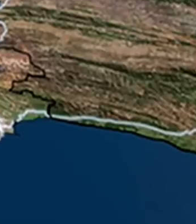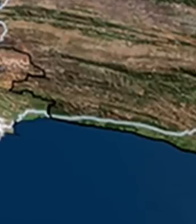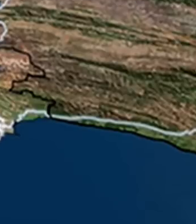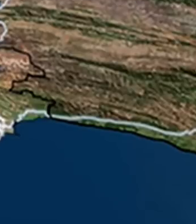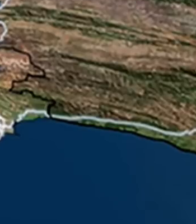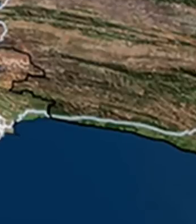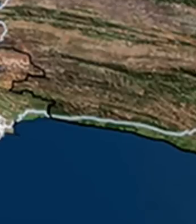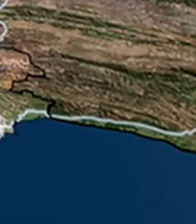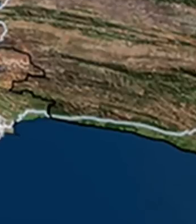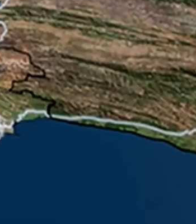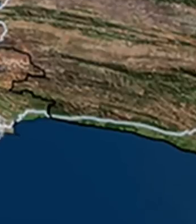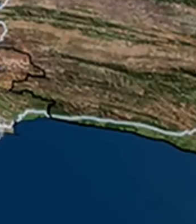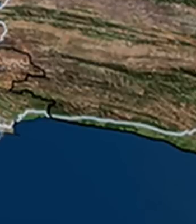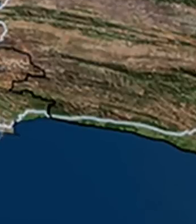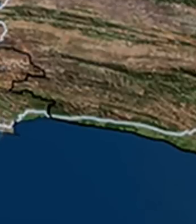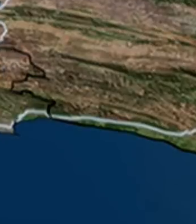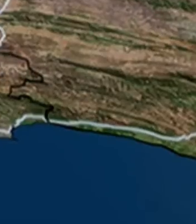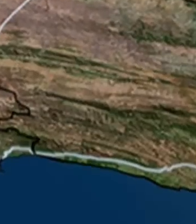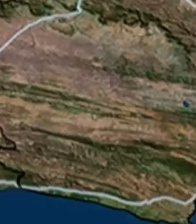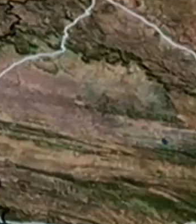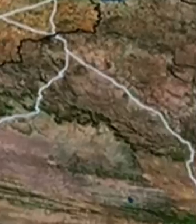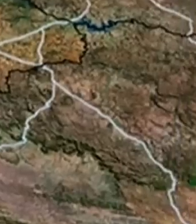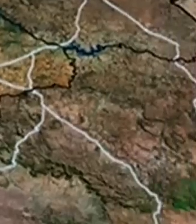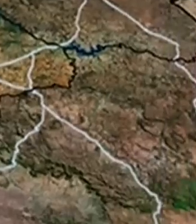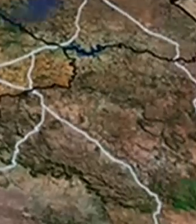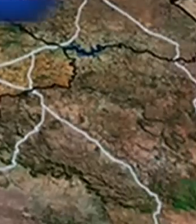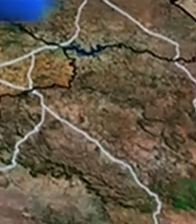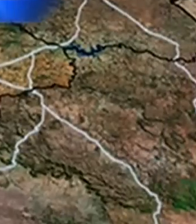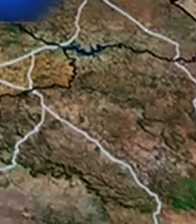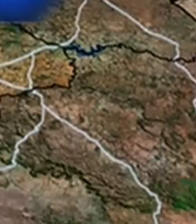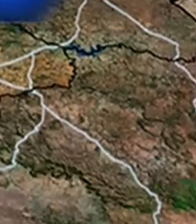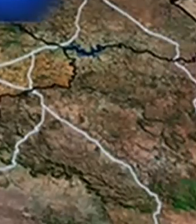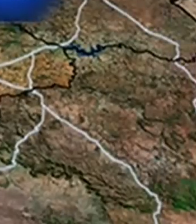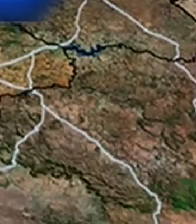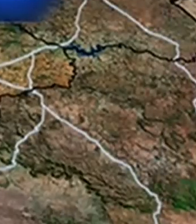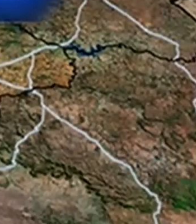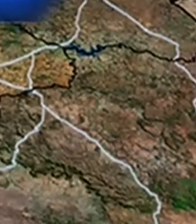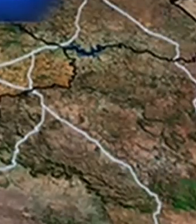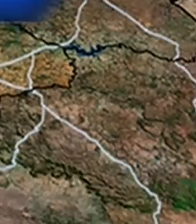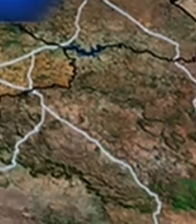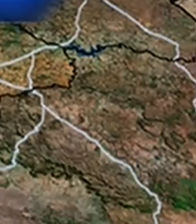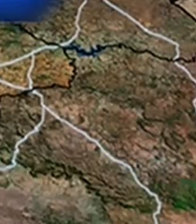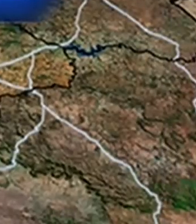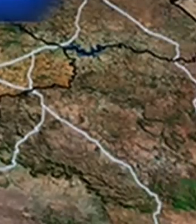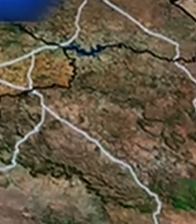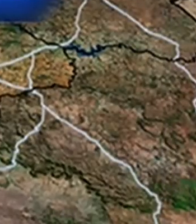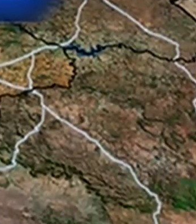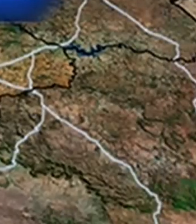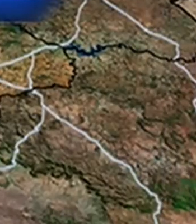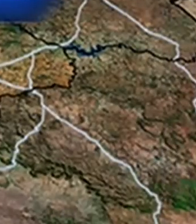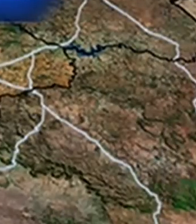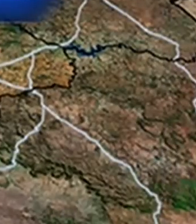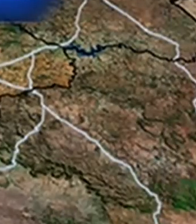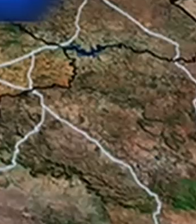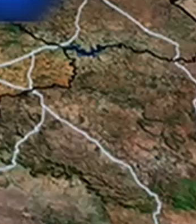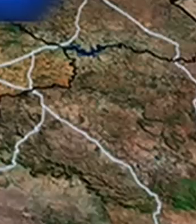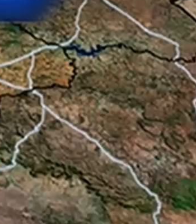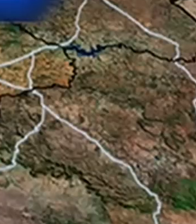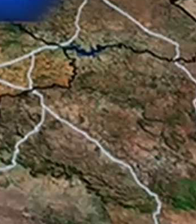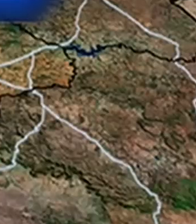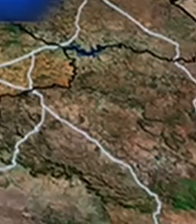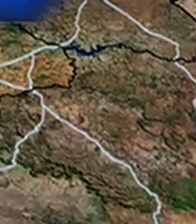seng Riversdale e tla ra di phahama tla hlo phole fela di fitla fela ho le shomele mtse e robeng kaofela kana bona le hona ka Appington o